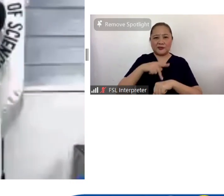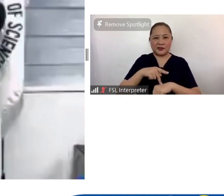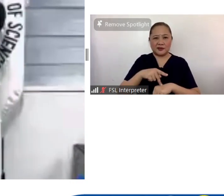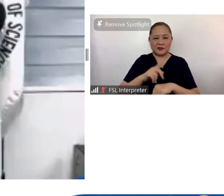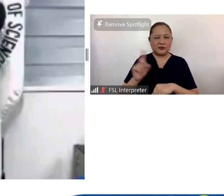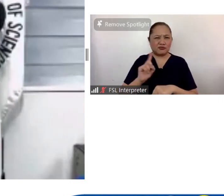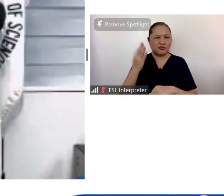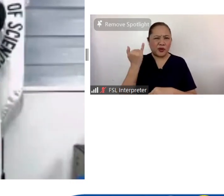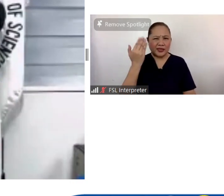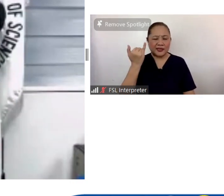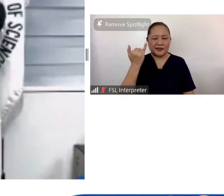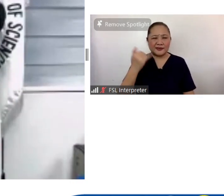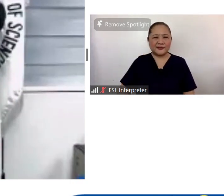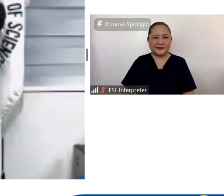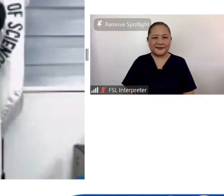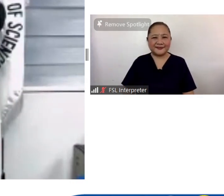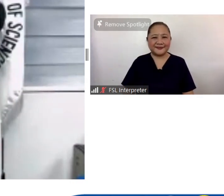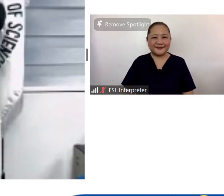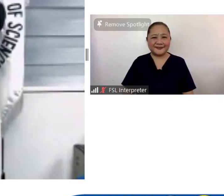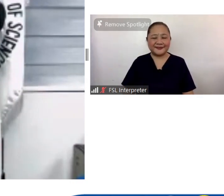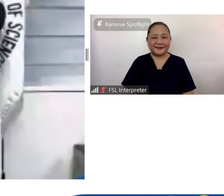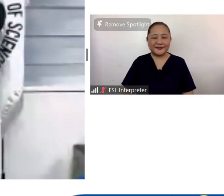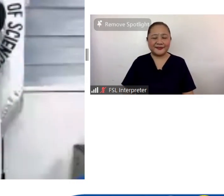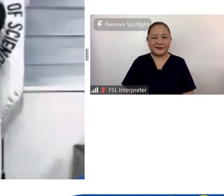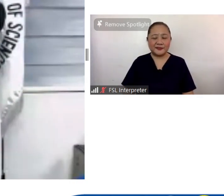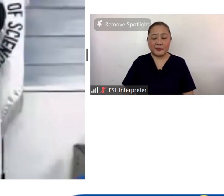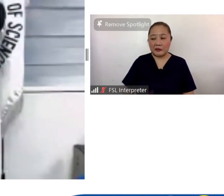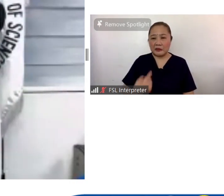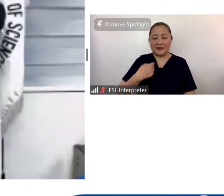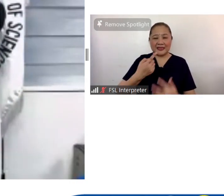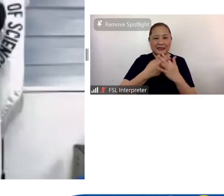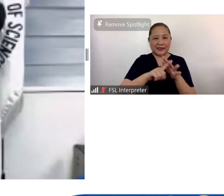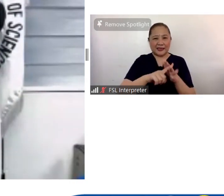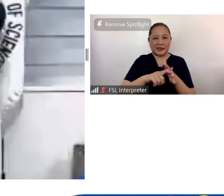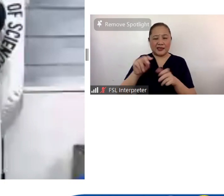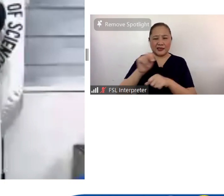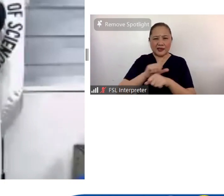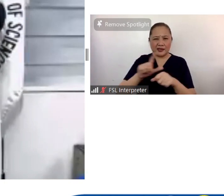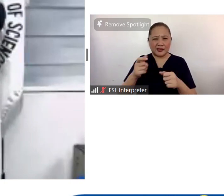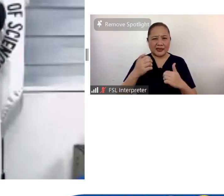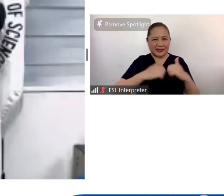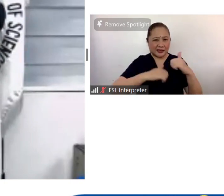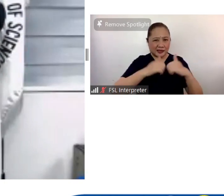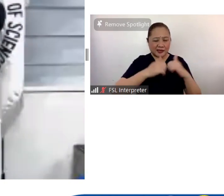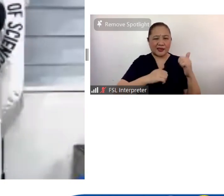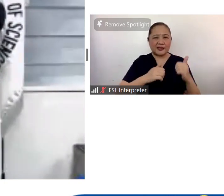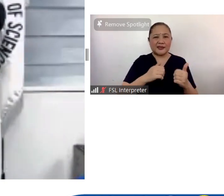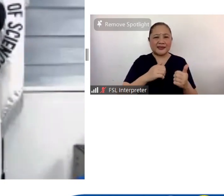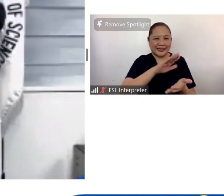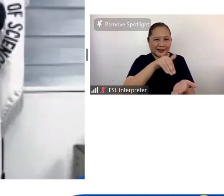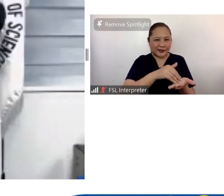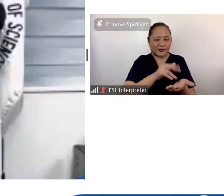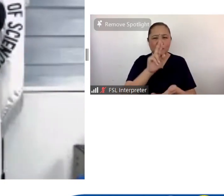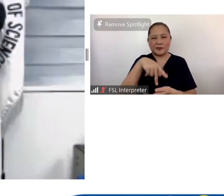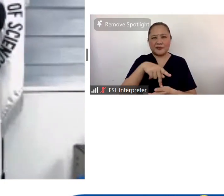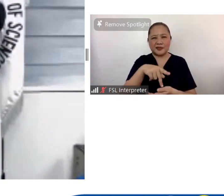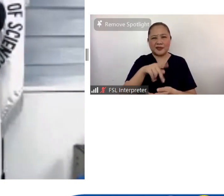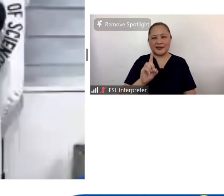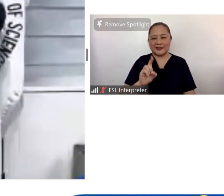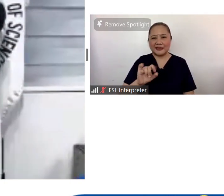reasons. When we started out the National Engineering Center in UP Diliman, that was